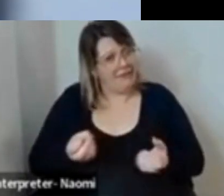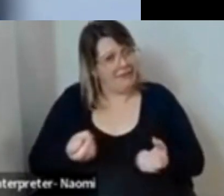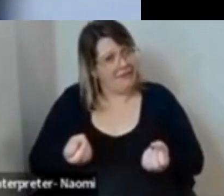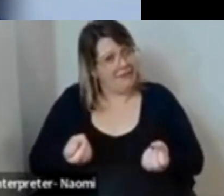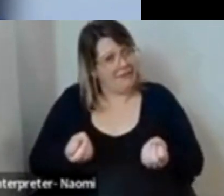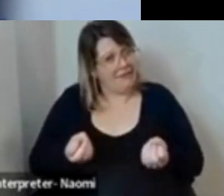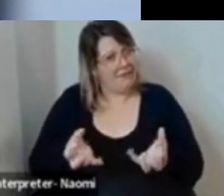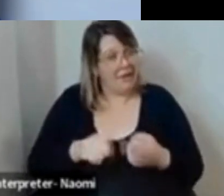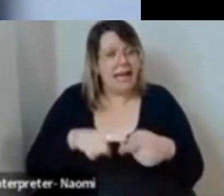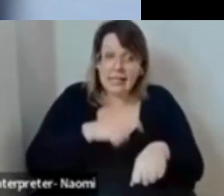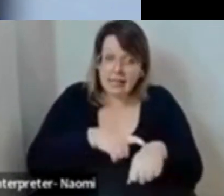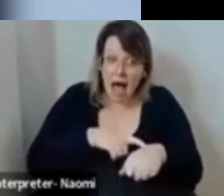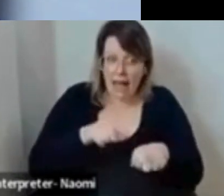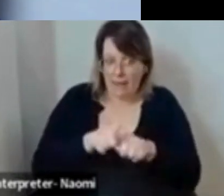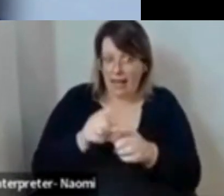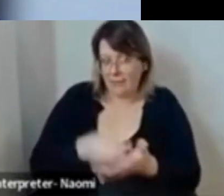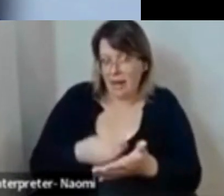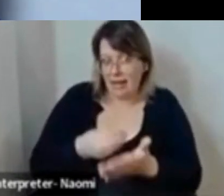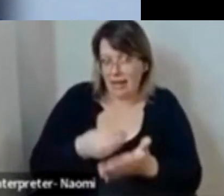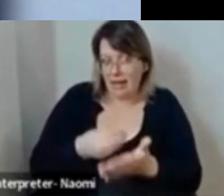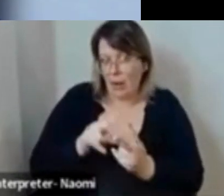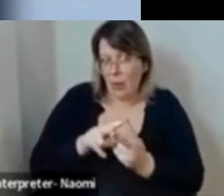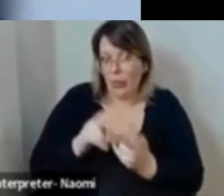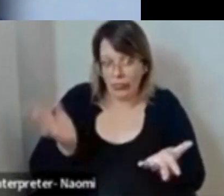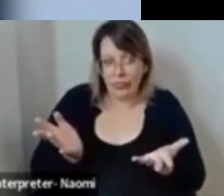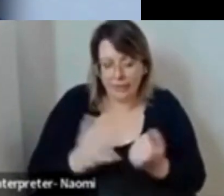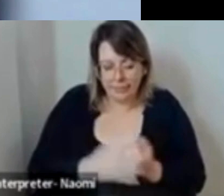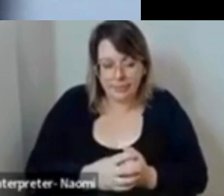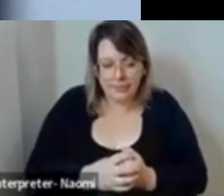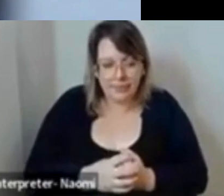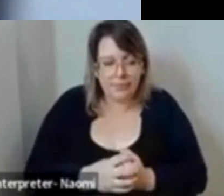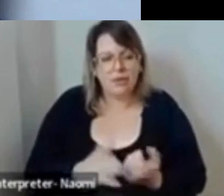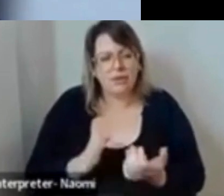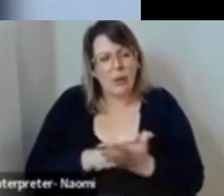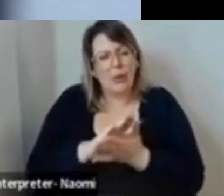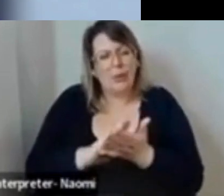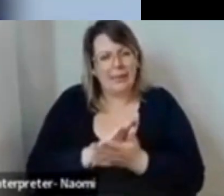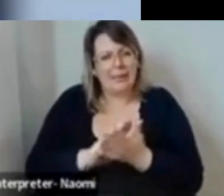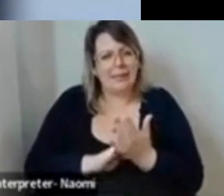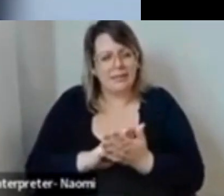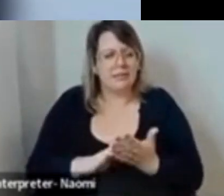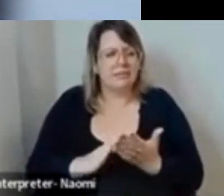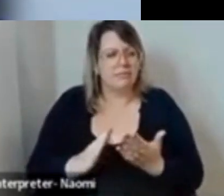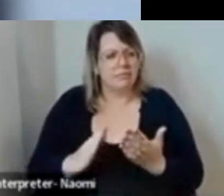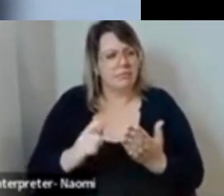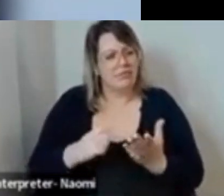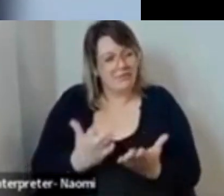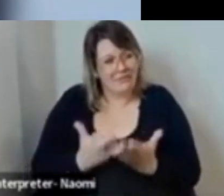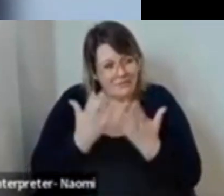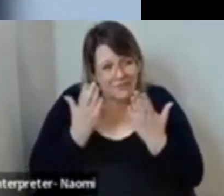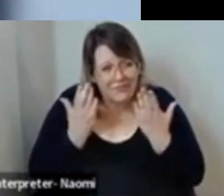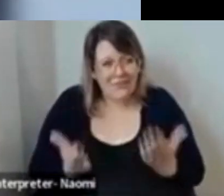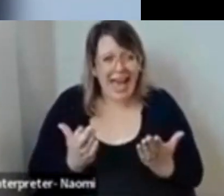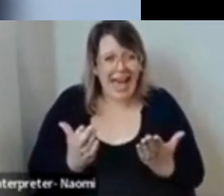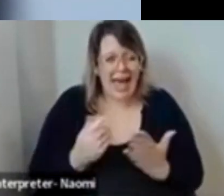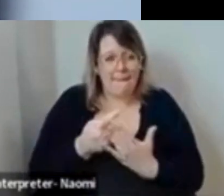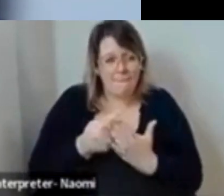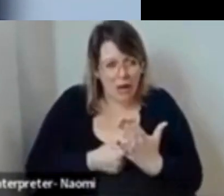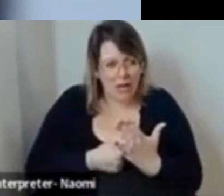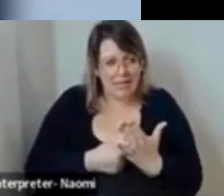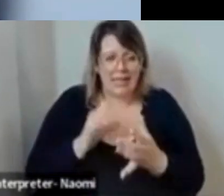as well as with regard to their income. So having fair remissions policies in order